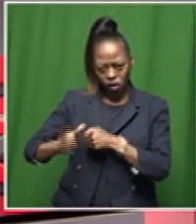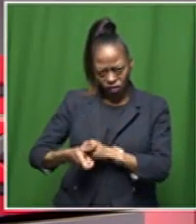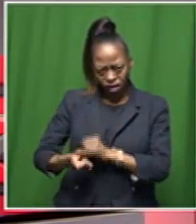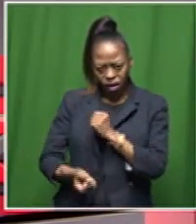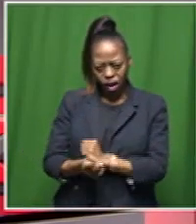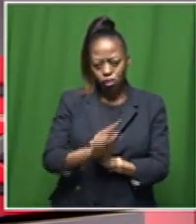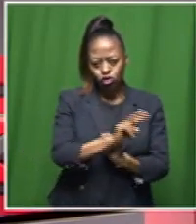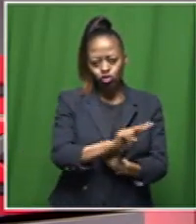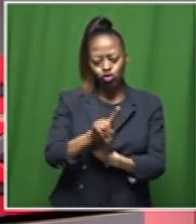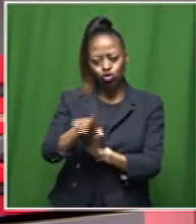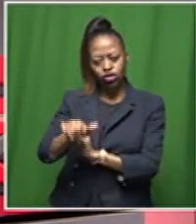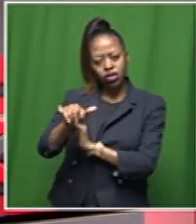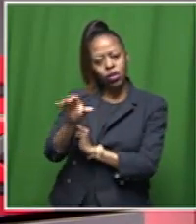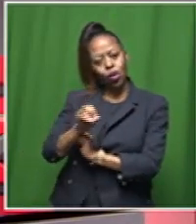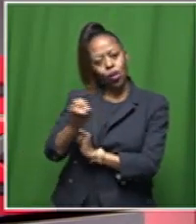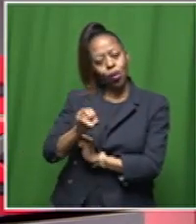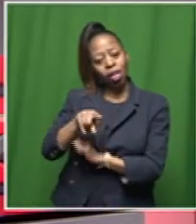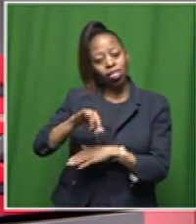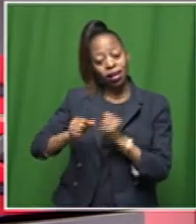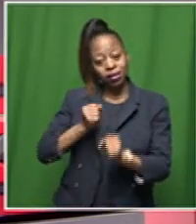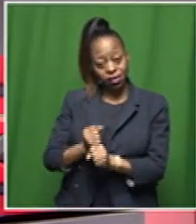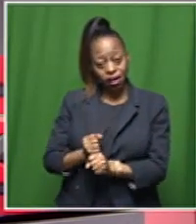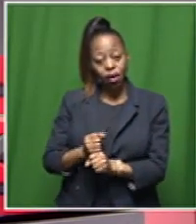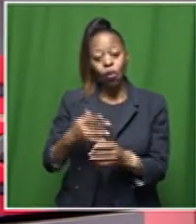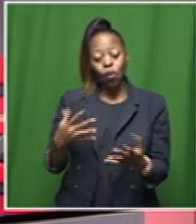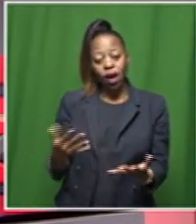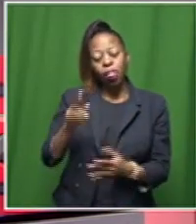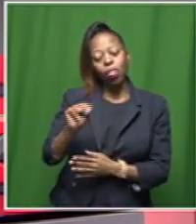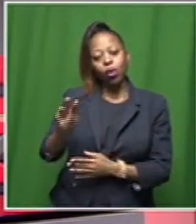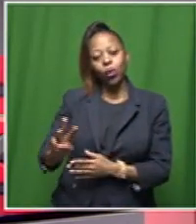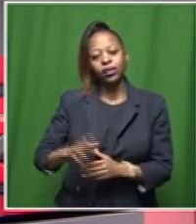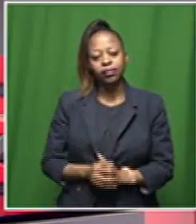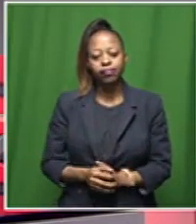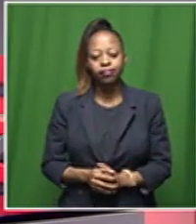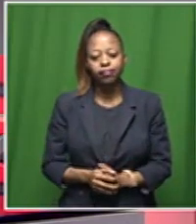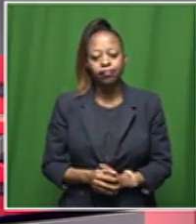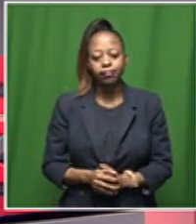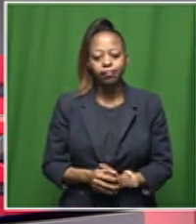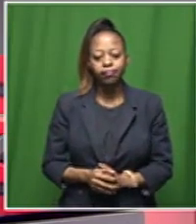2nd to the 6th of October 2022 at the Sun City Resort in the Northwest.